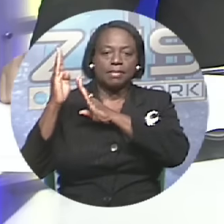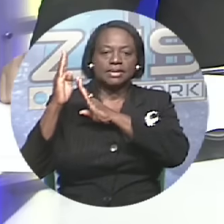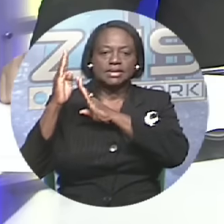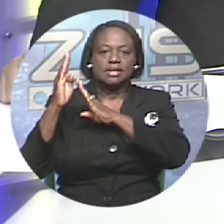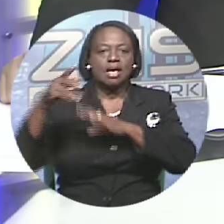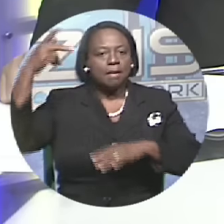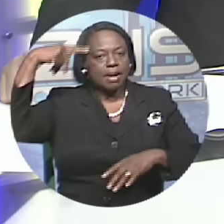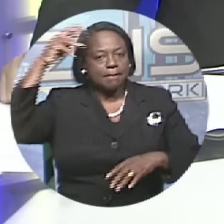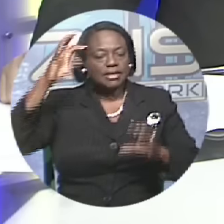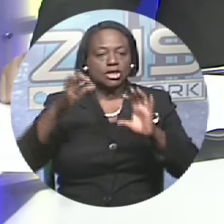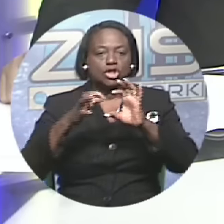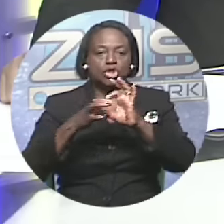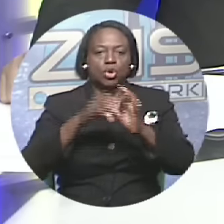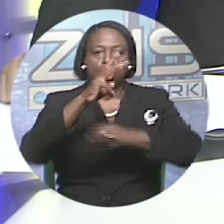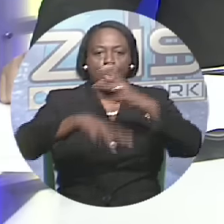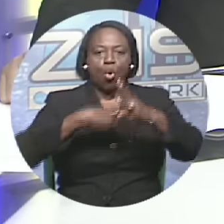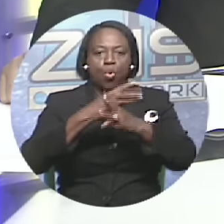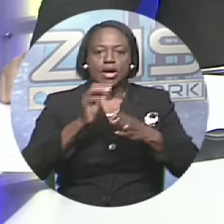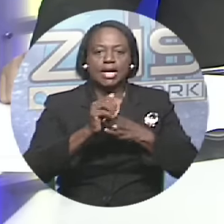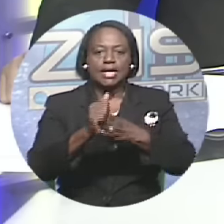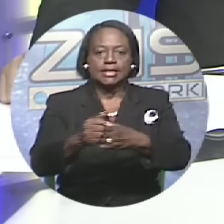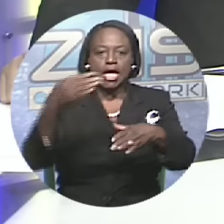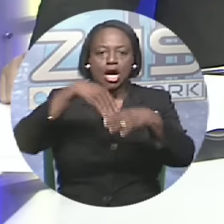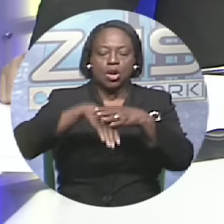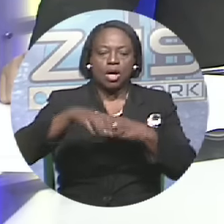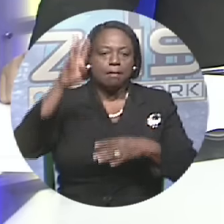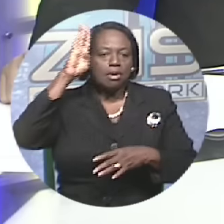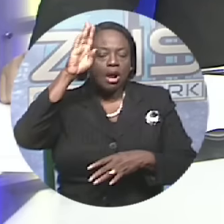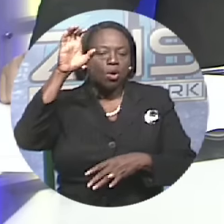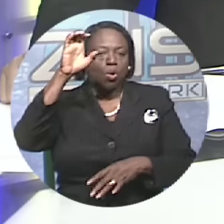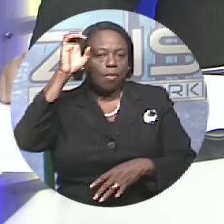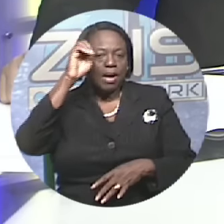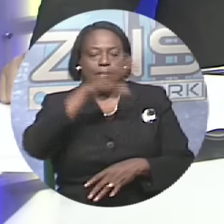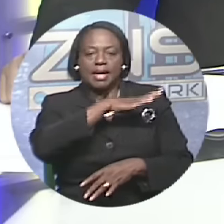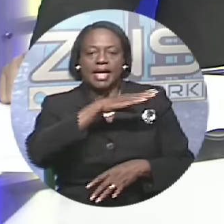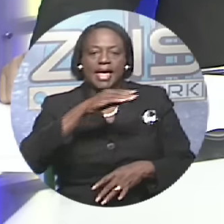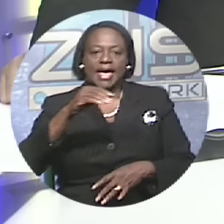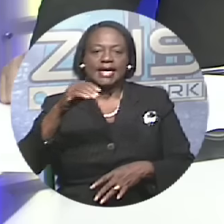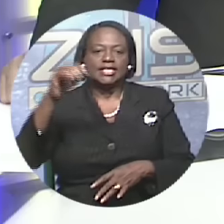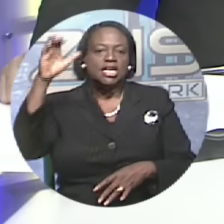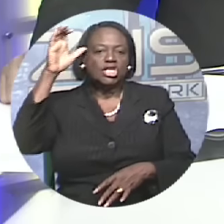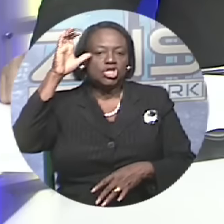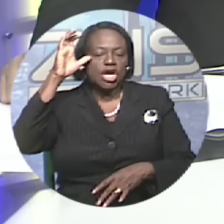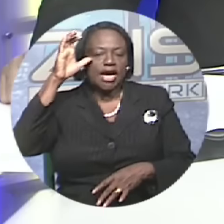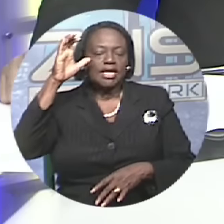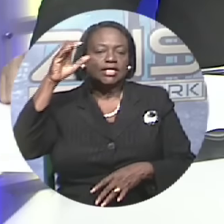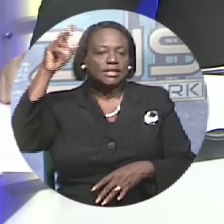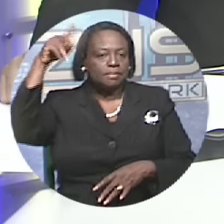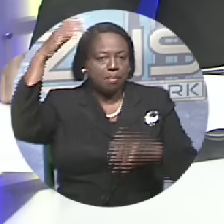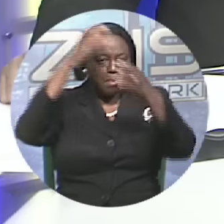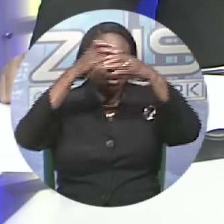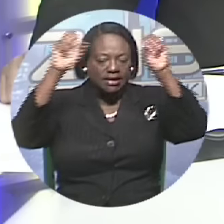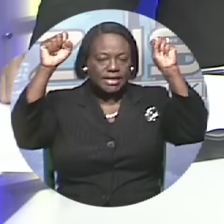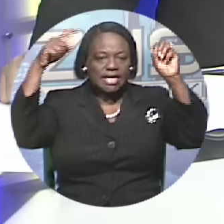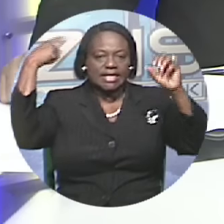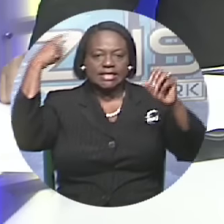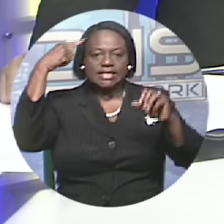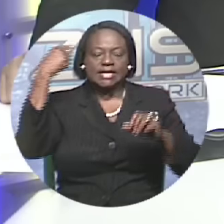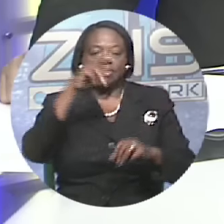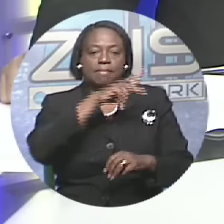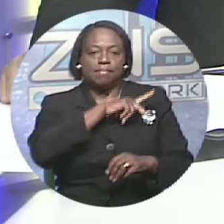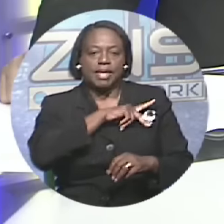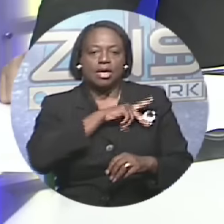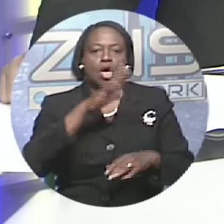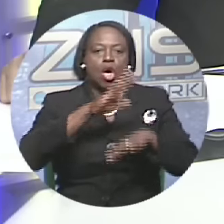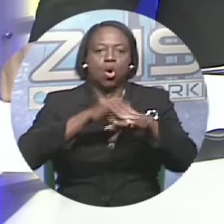leaders, including U.S. President Barack Obama and China's President Xi Jinping, in a call for a united effort and